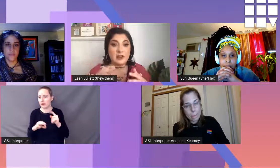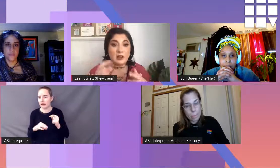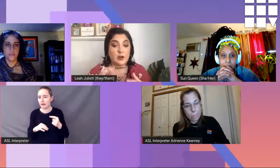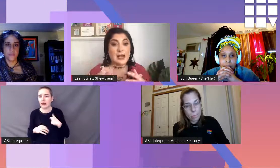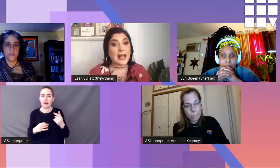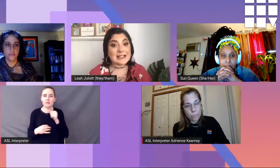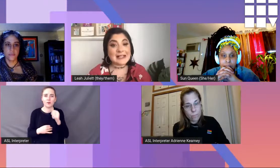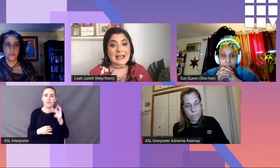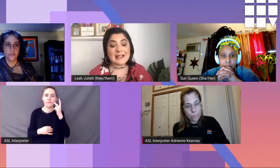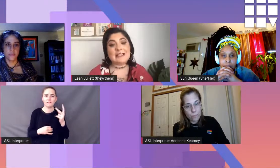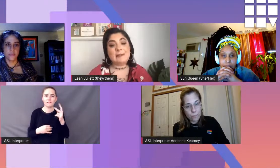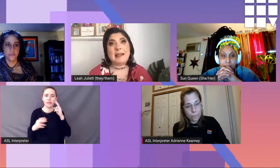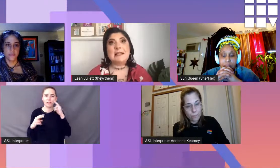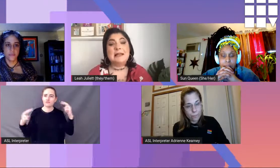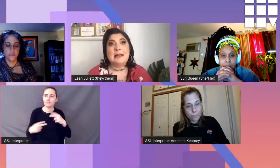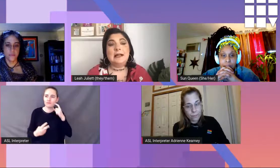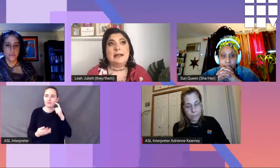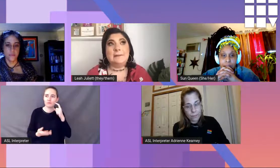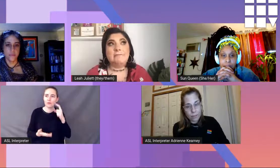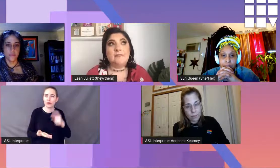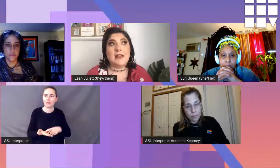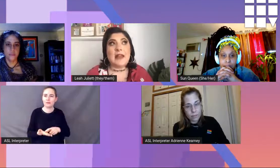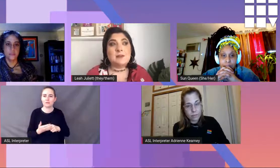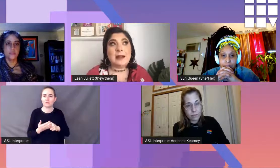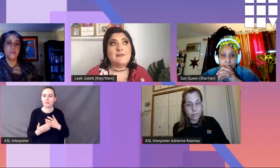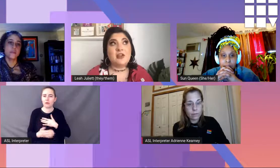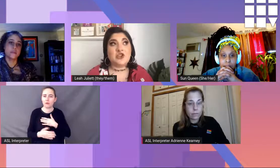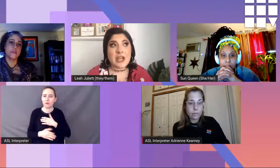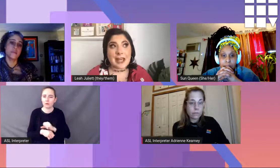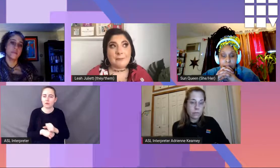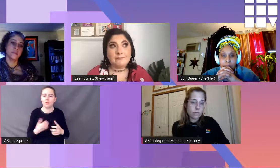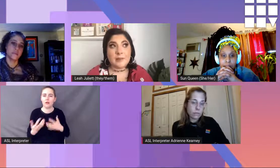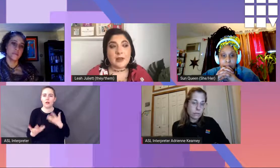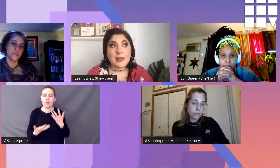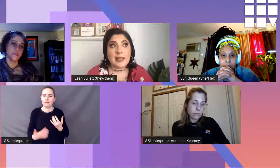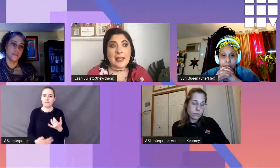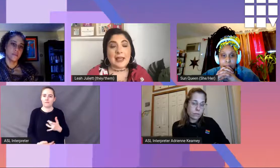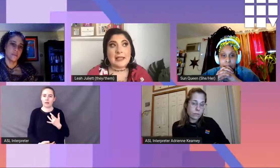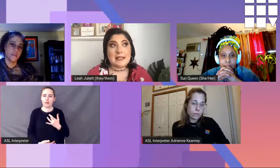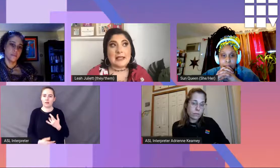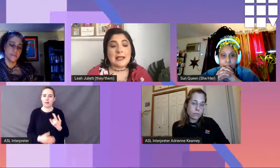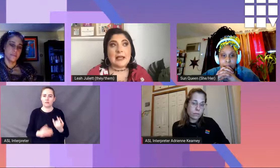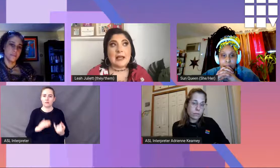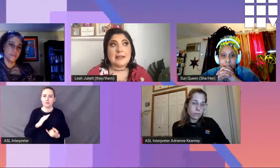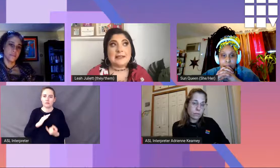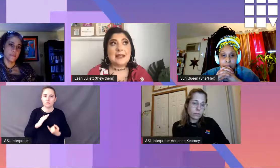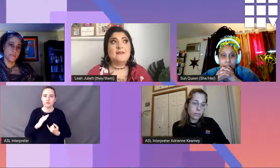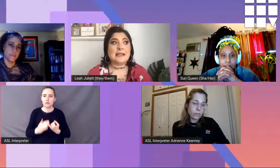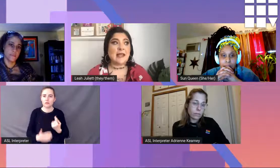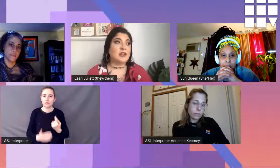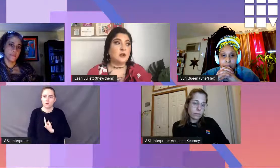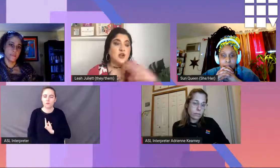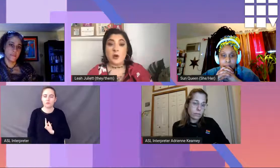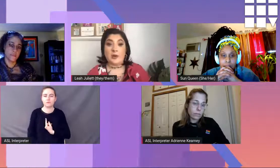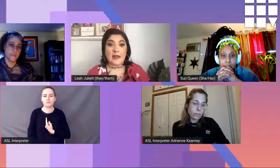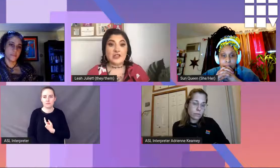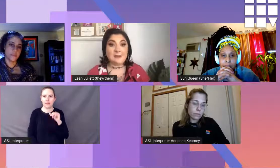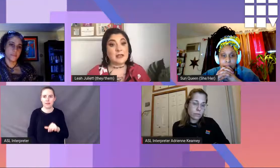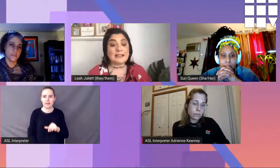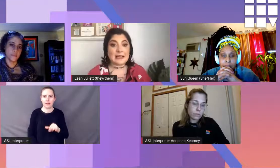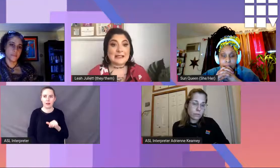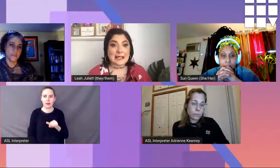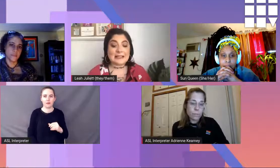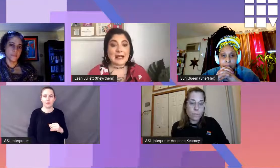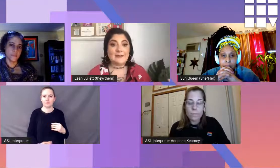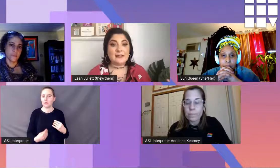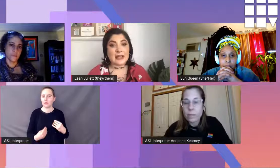I feel alone and isolated in this space. And that's when I feel shame. And instead of saying, no, that shame